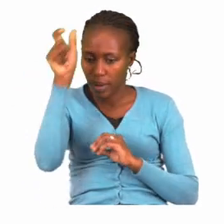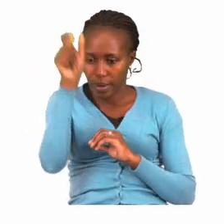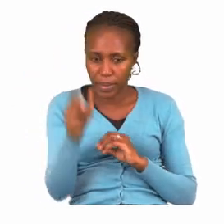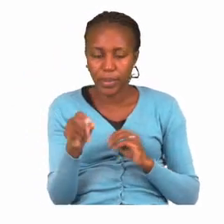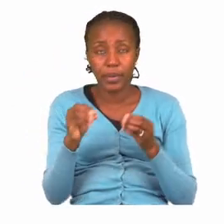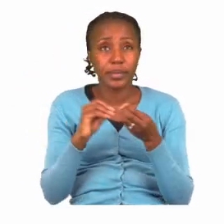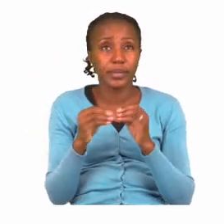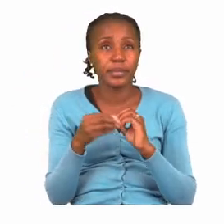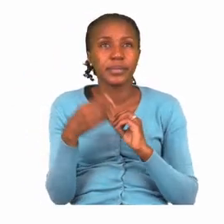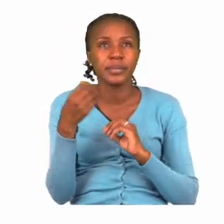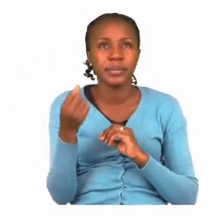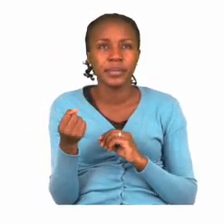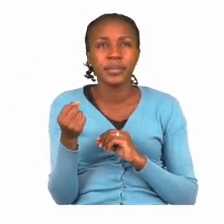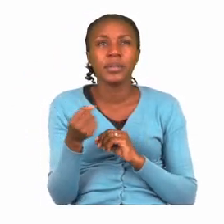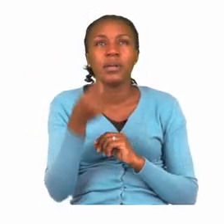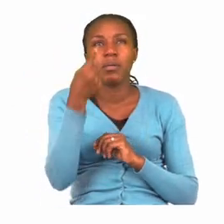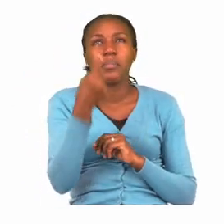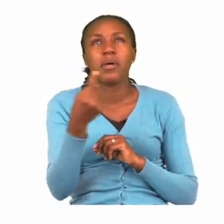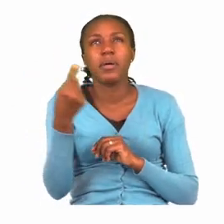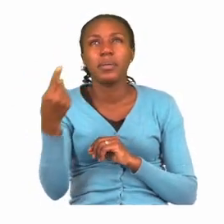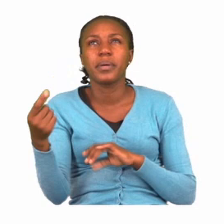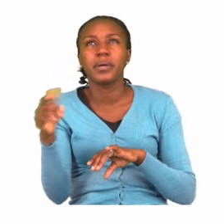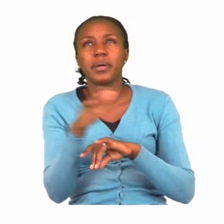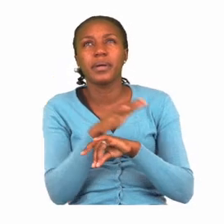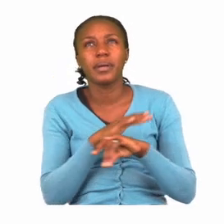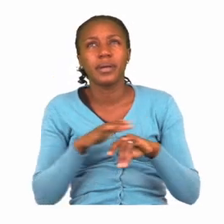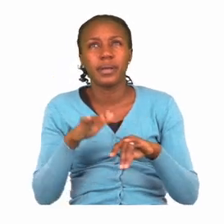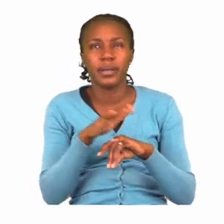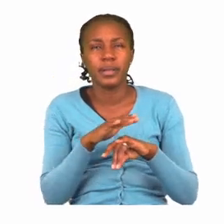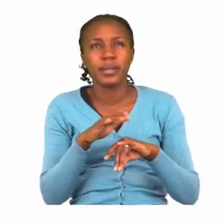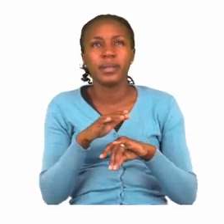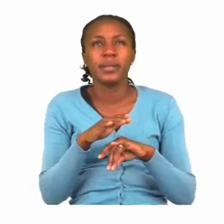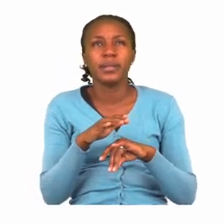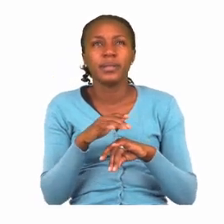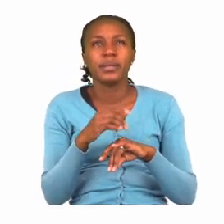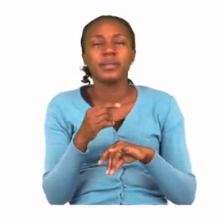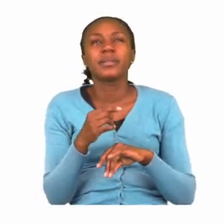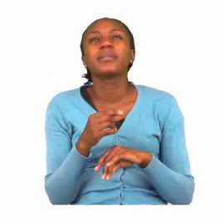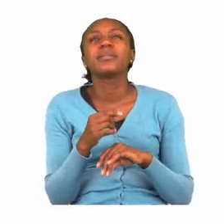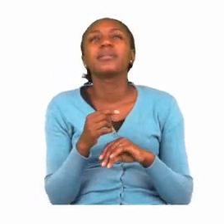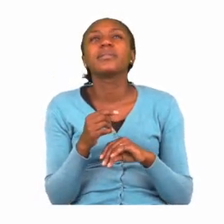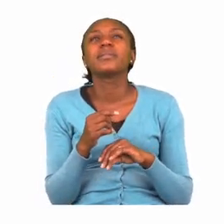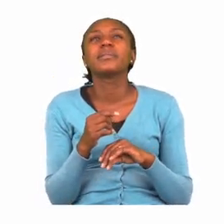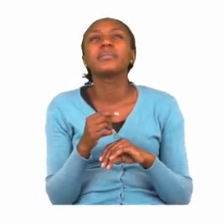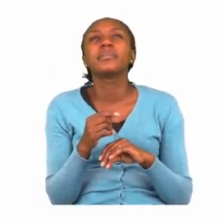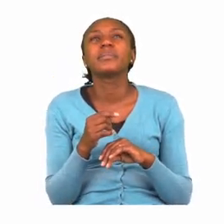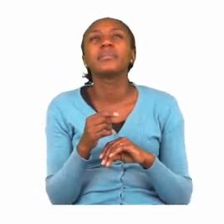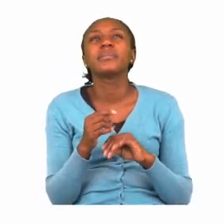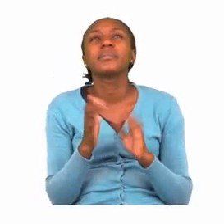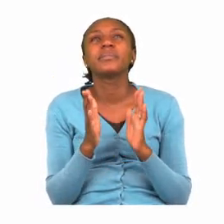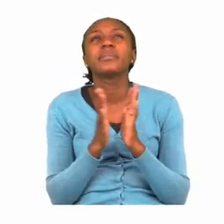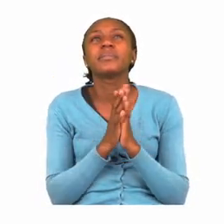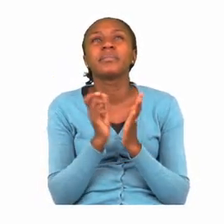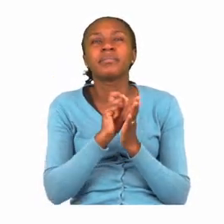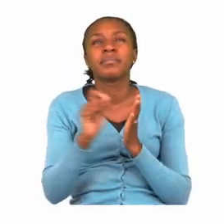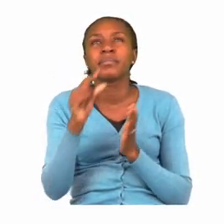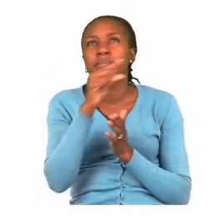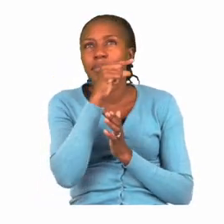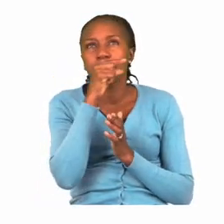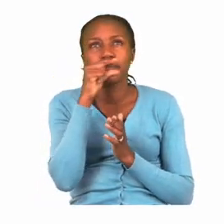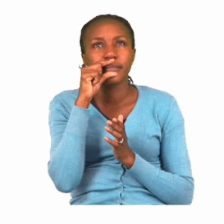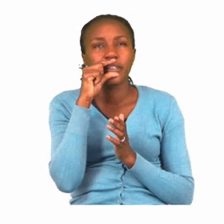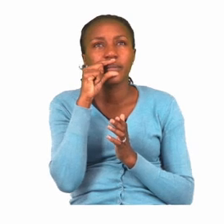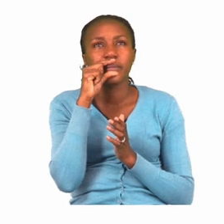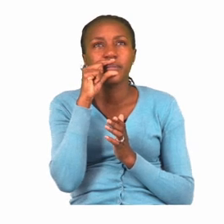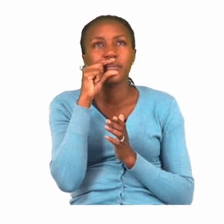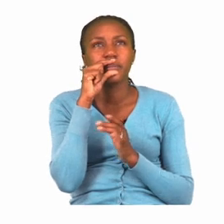for each animal, each number, you must write in the name of that animal